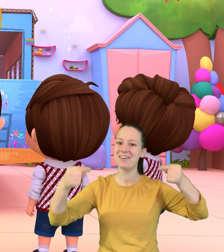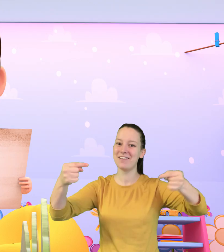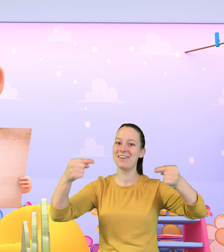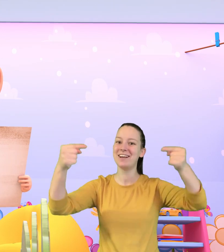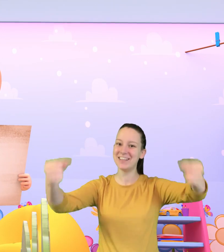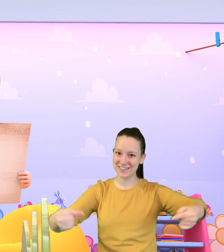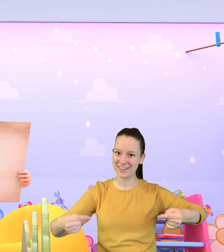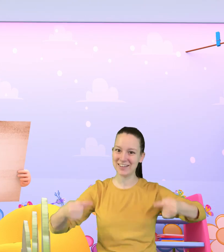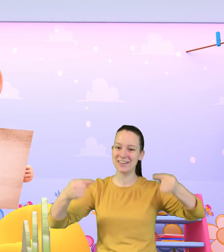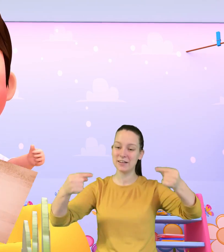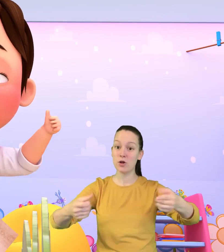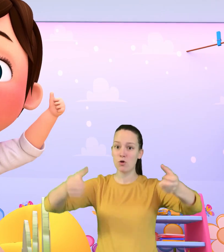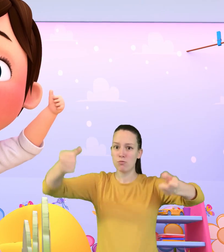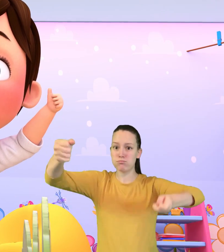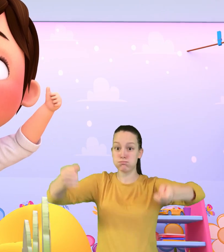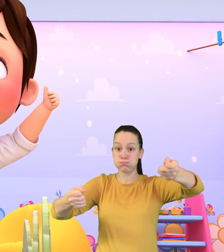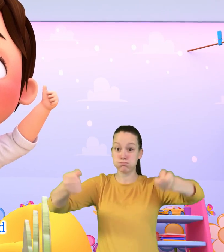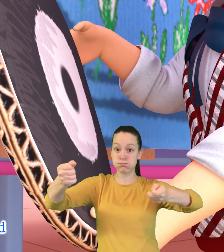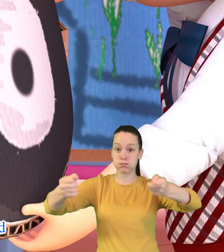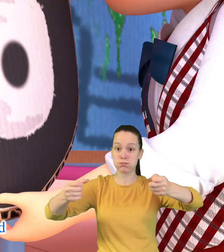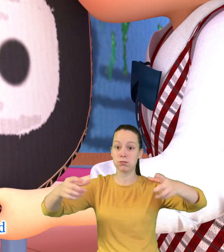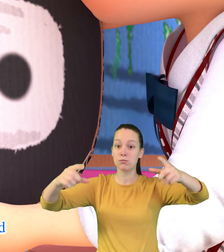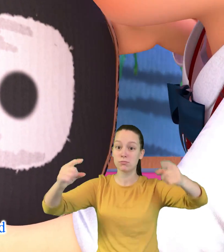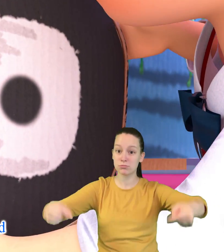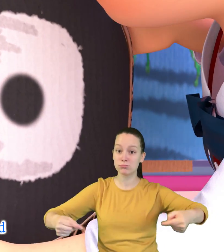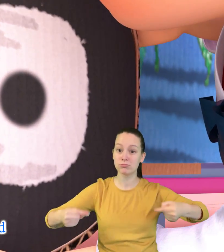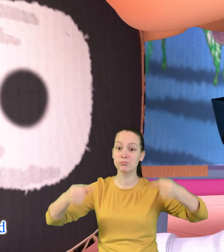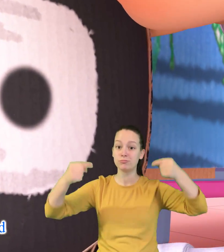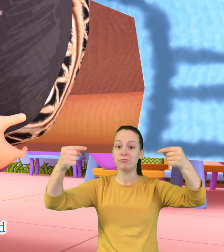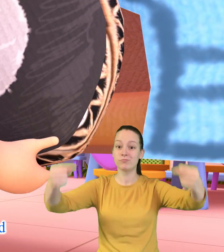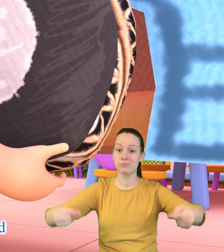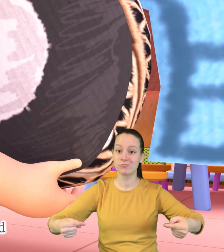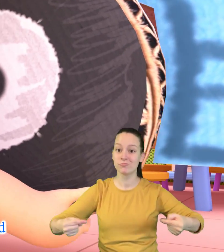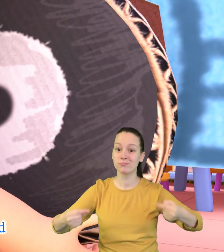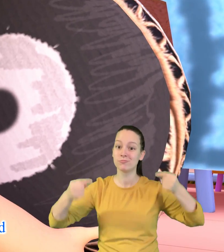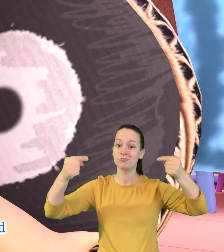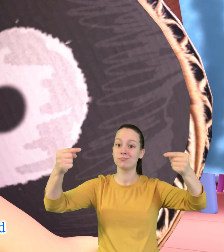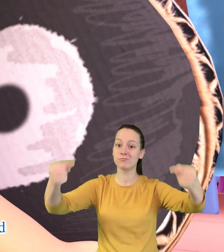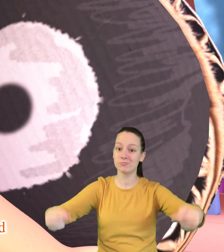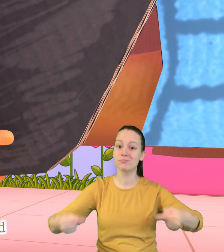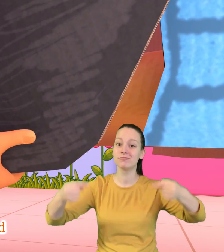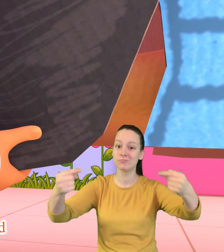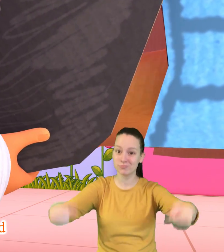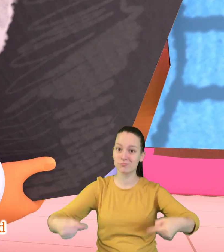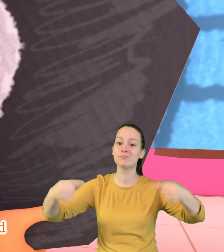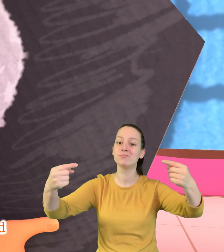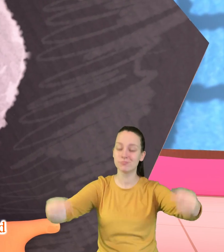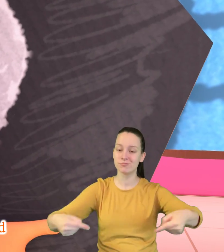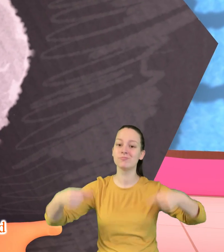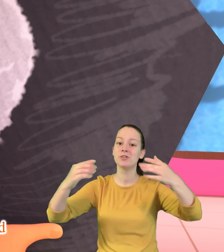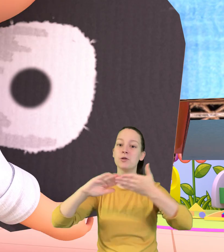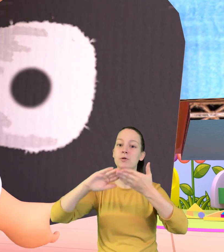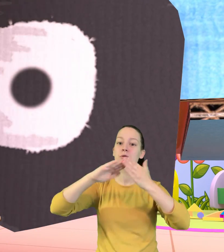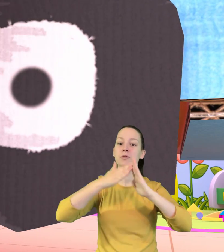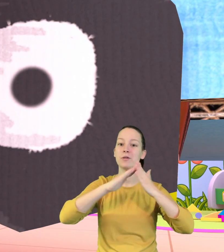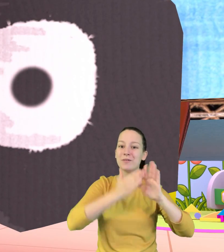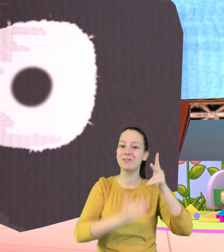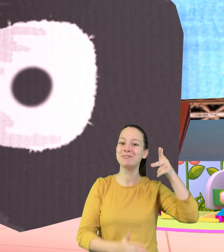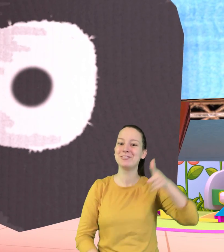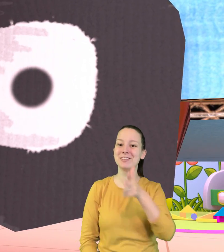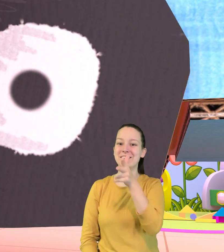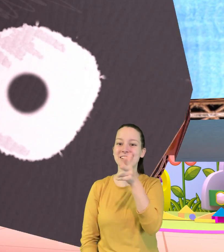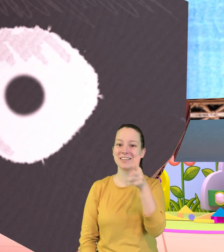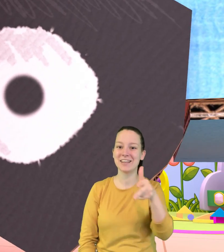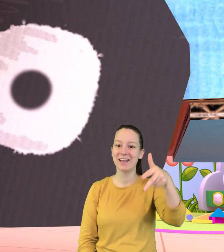round round and round the wheels on the bus go round and round